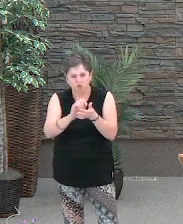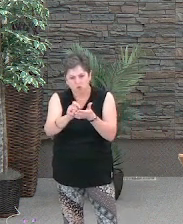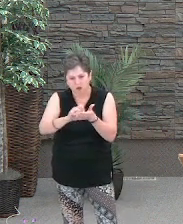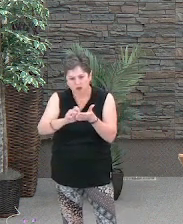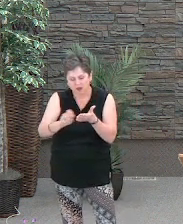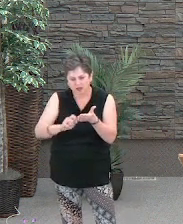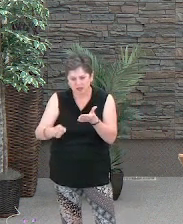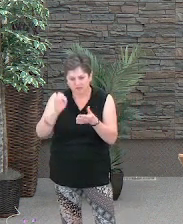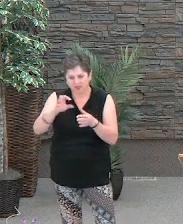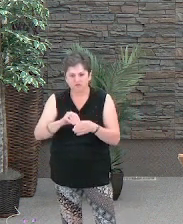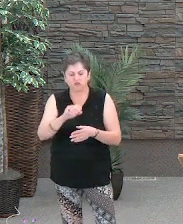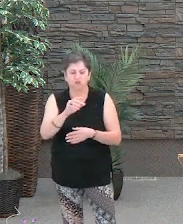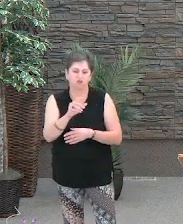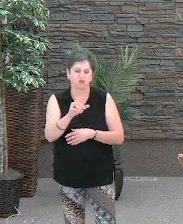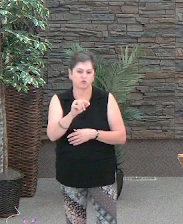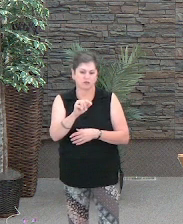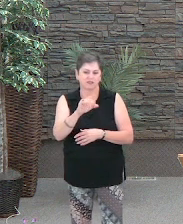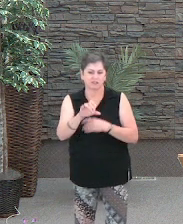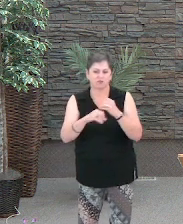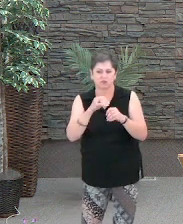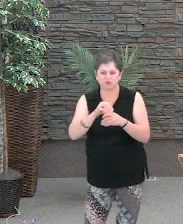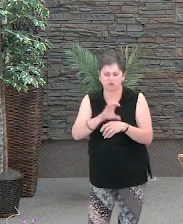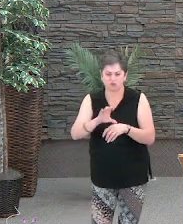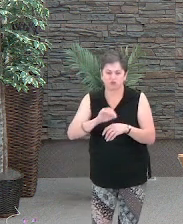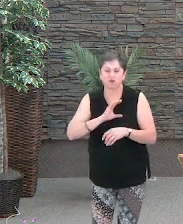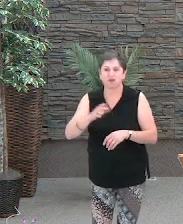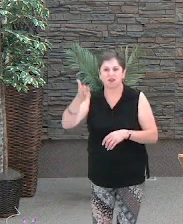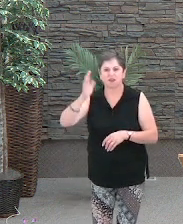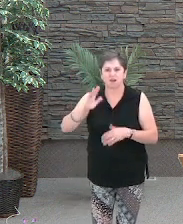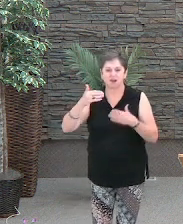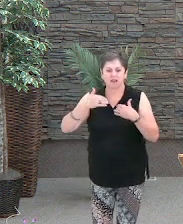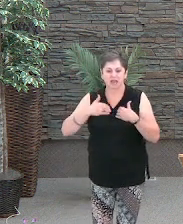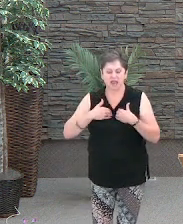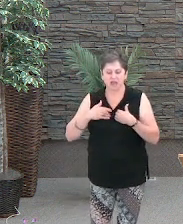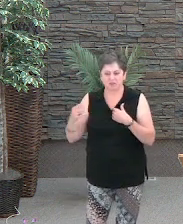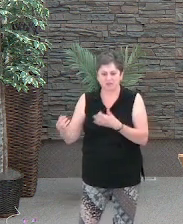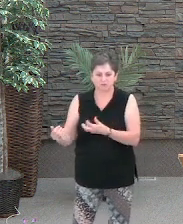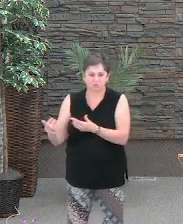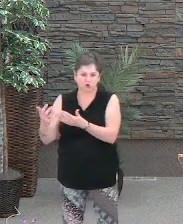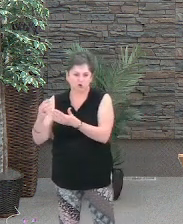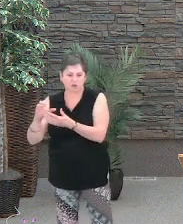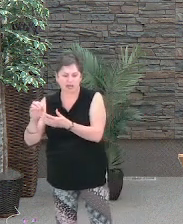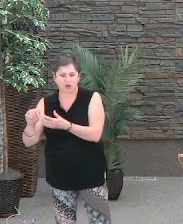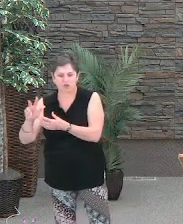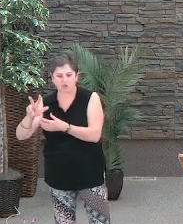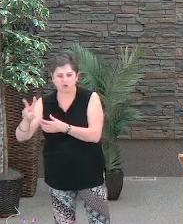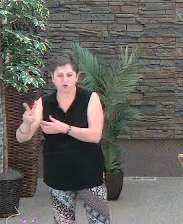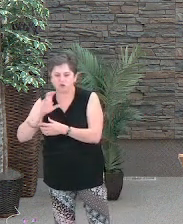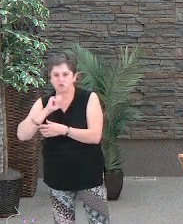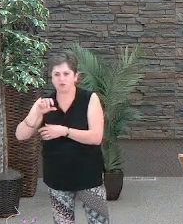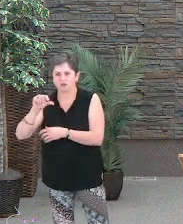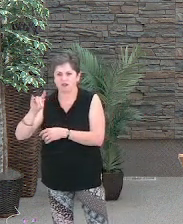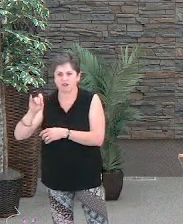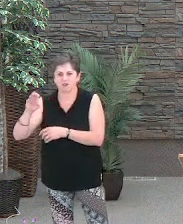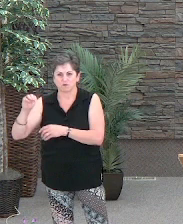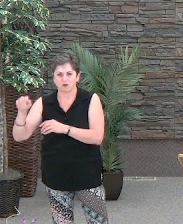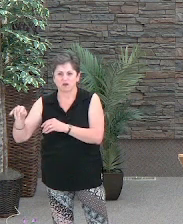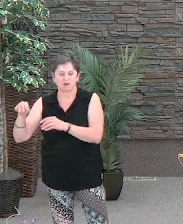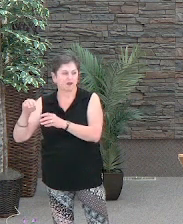the 20th century in Churches of Christ. And God had this burned out 32-year-old in Geyser, Montana in